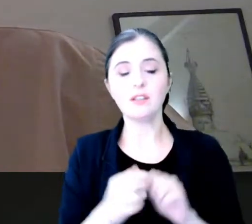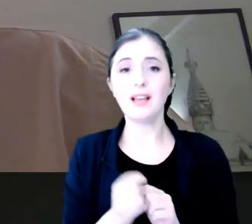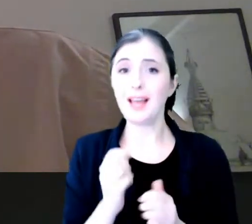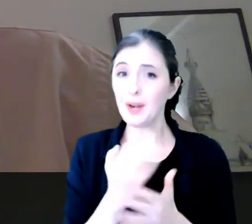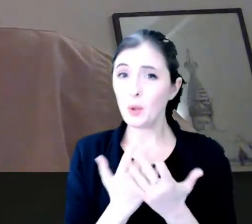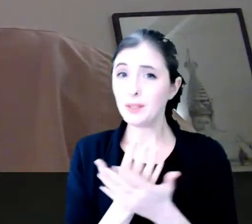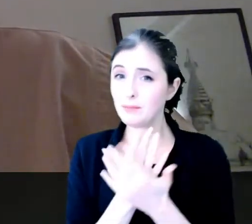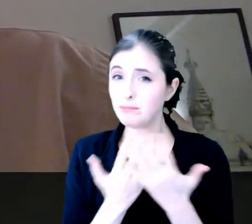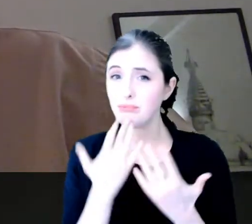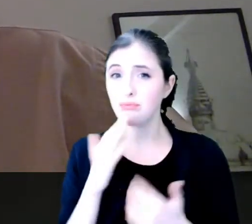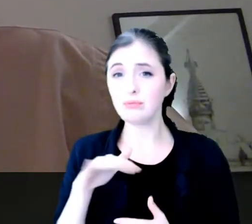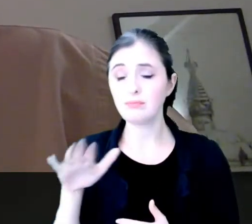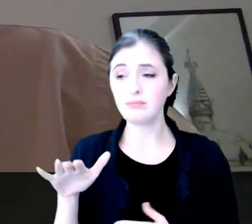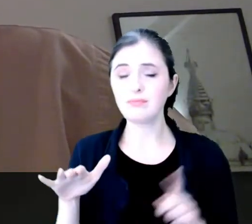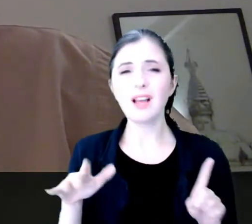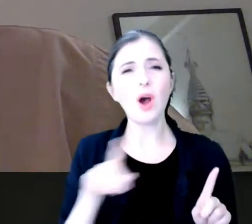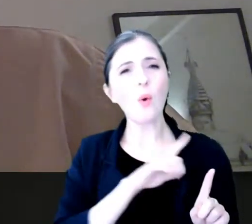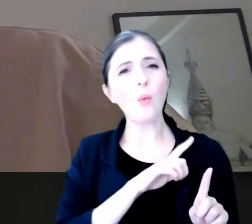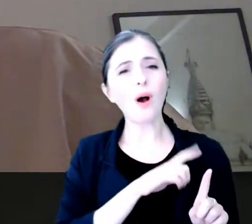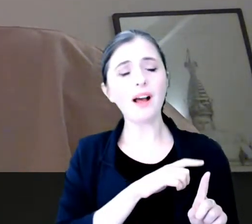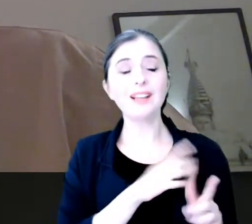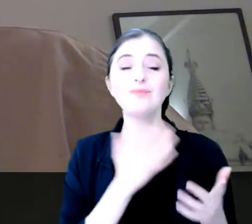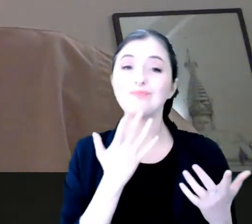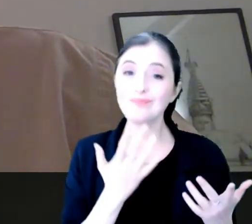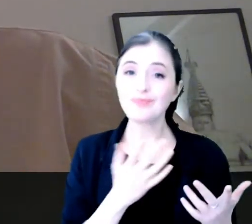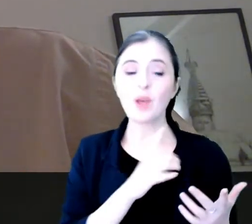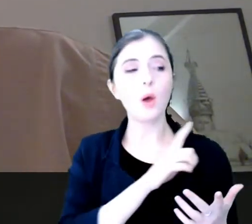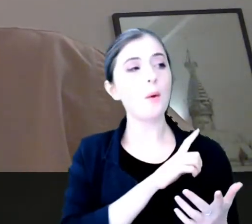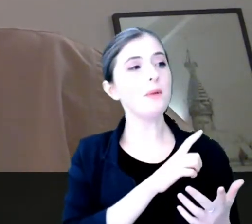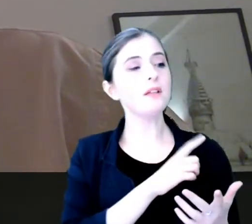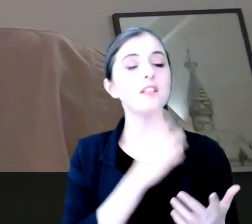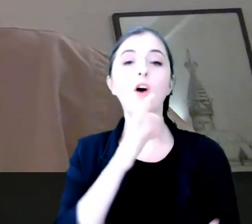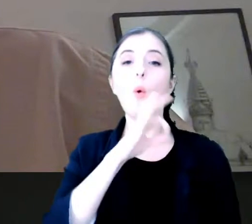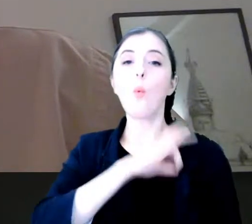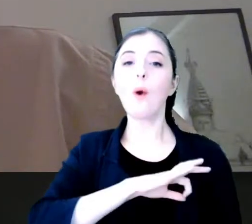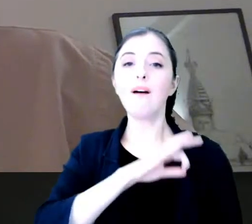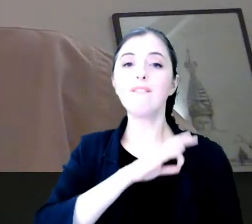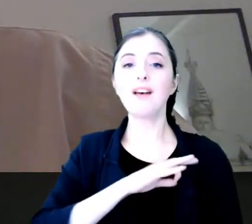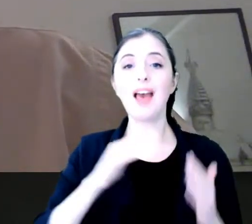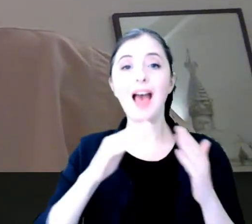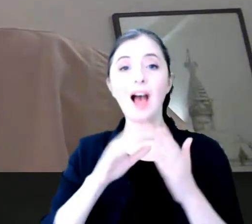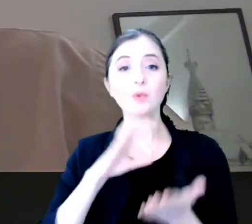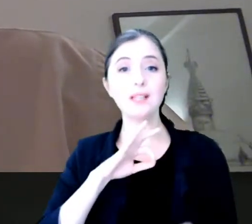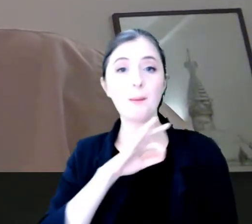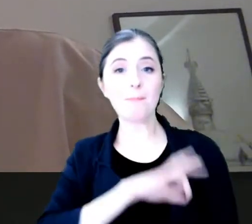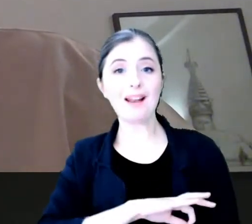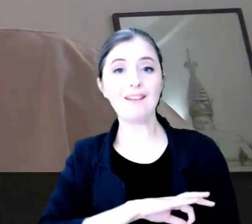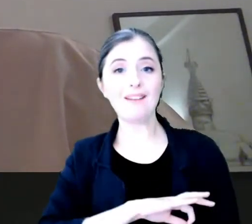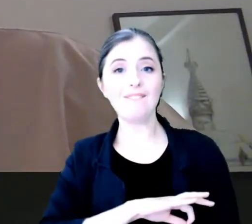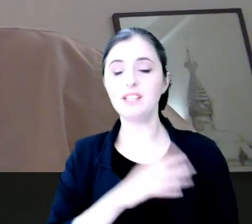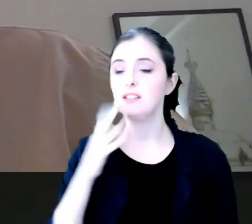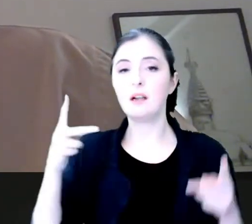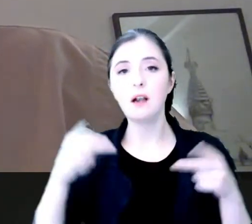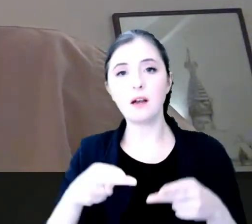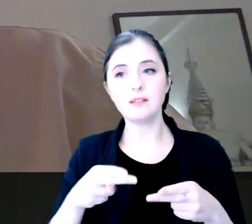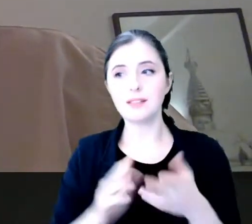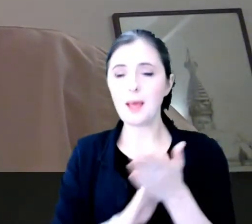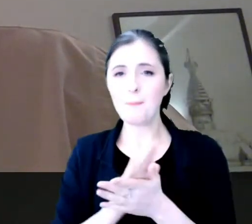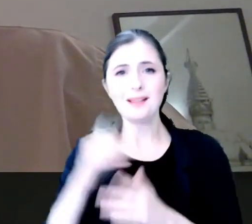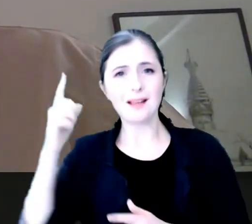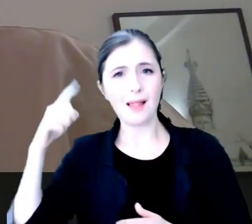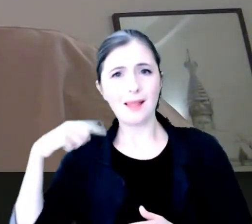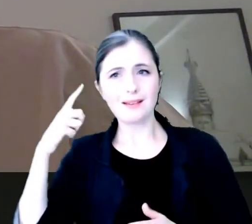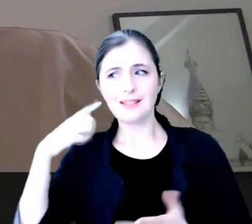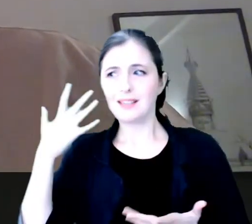and housing benefit cuts, which have left low-income Londoners worse off after 10 years of austerity